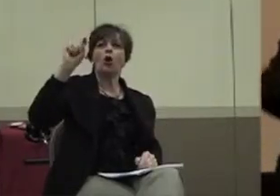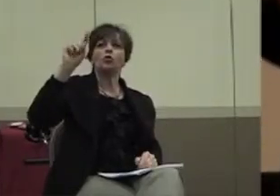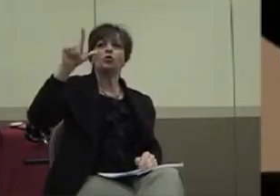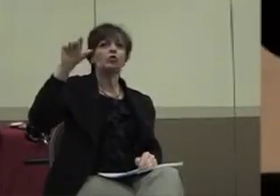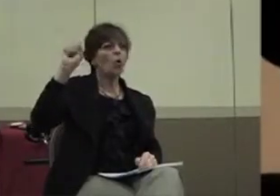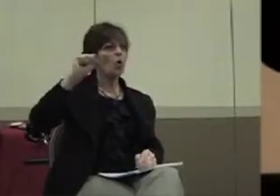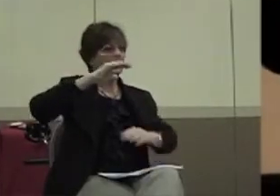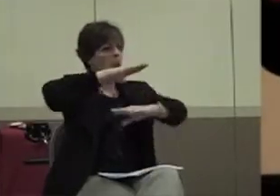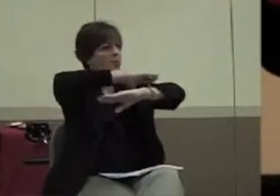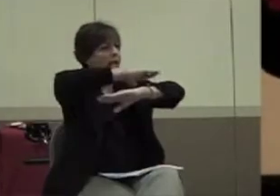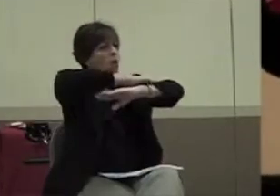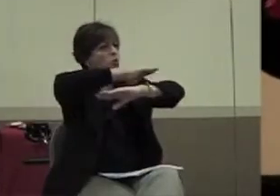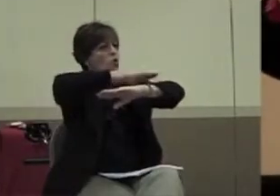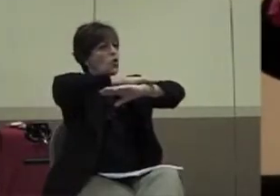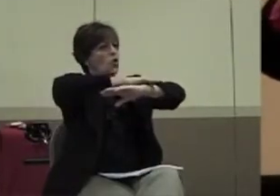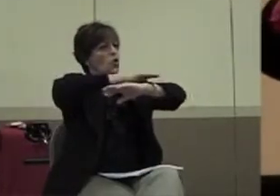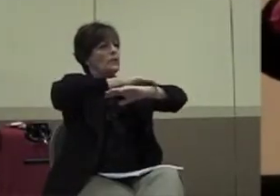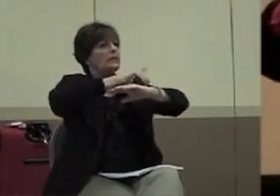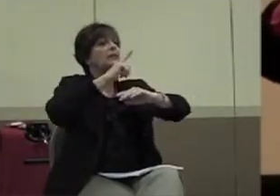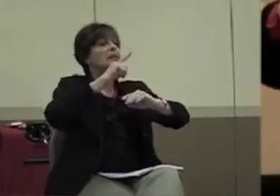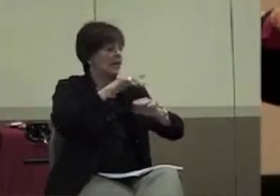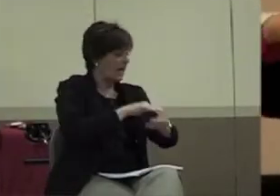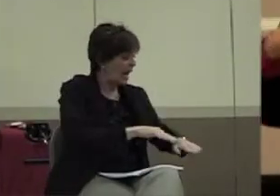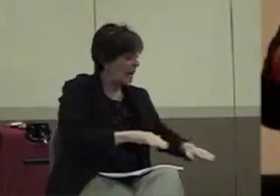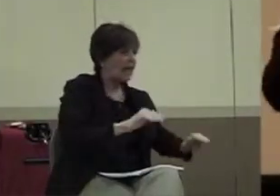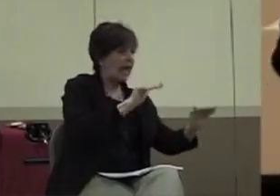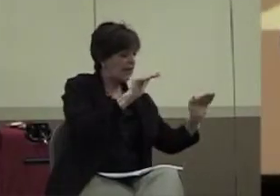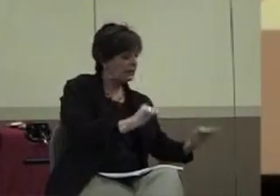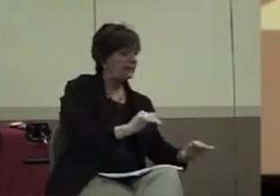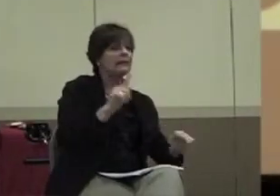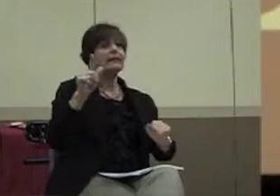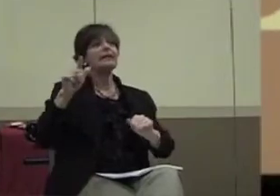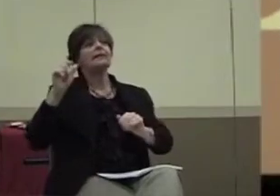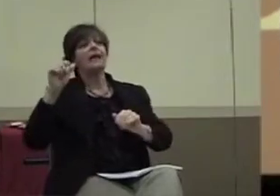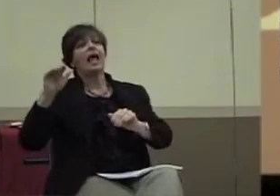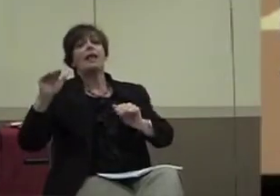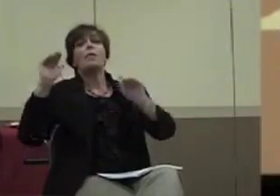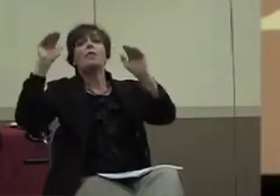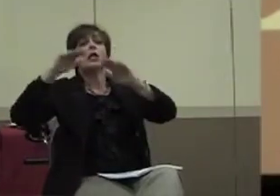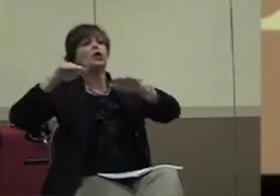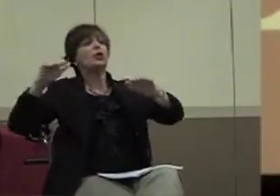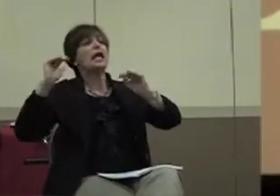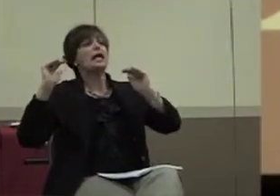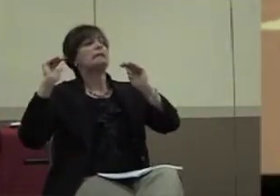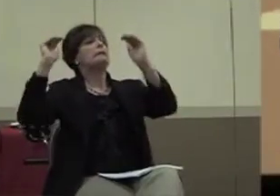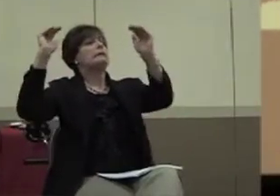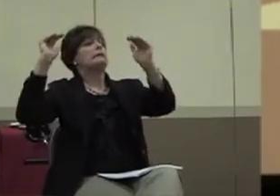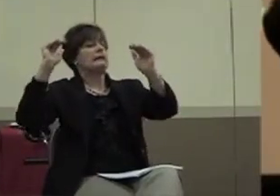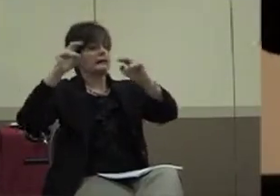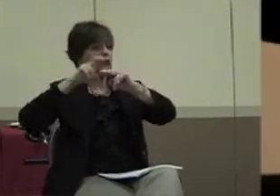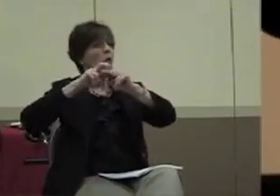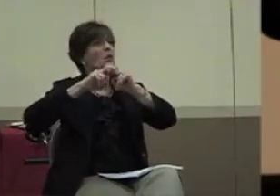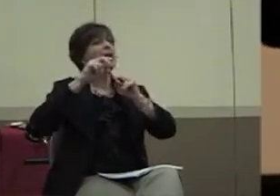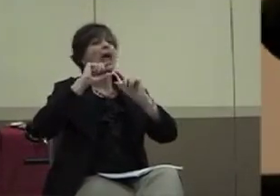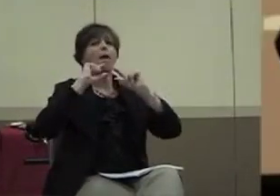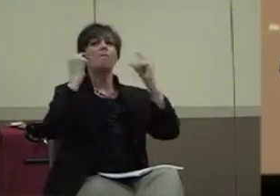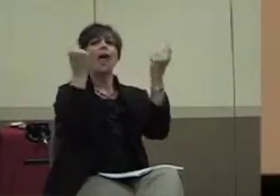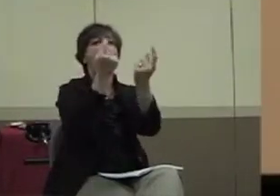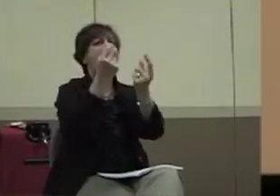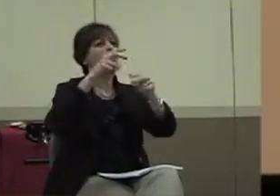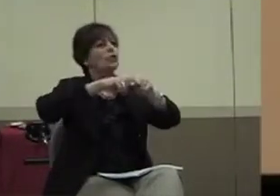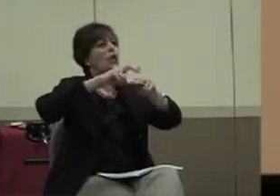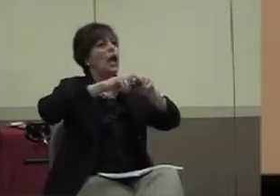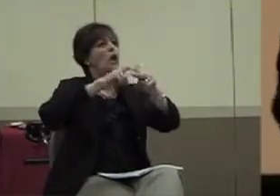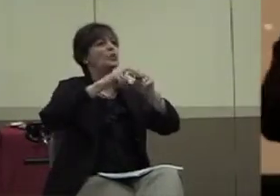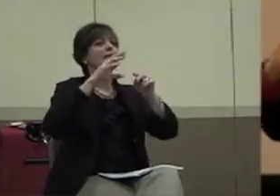height counters, and the older kids have taller height counters. The bar stools are padded about this much. They have a barrel-shaped